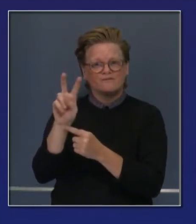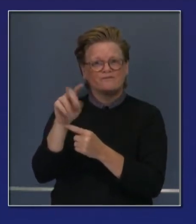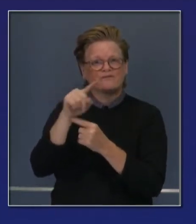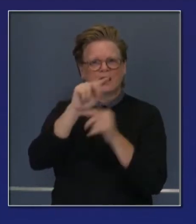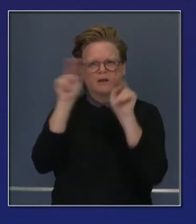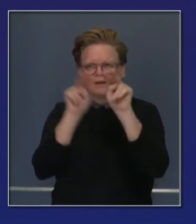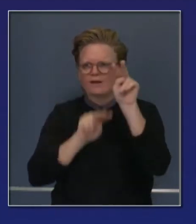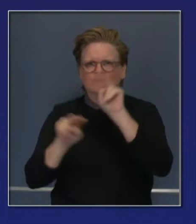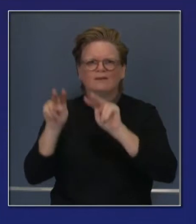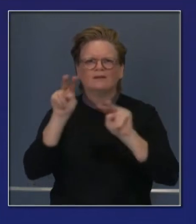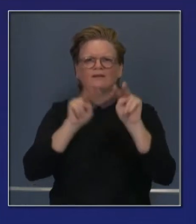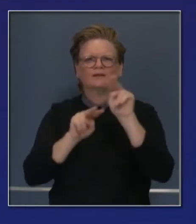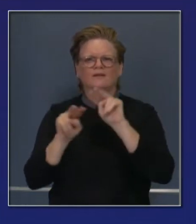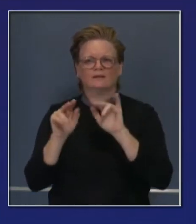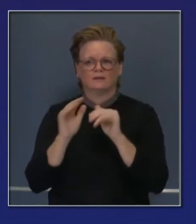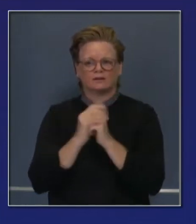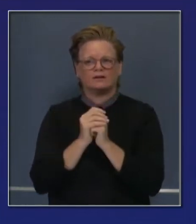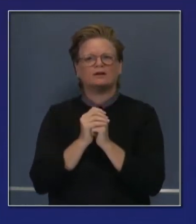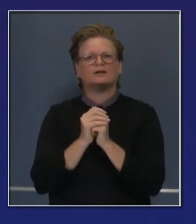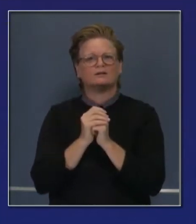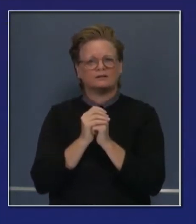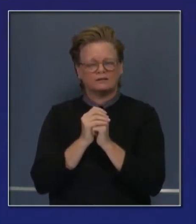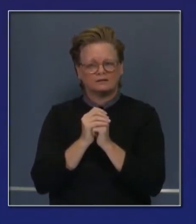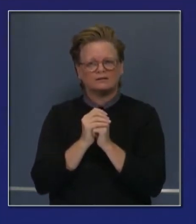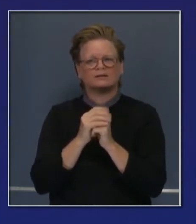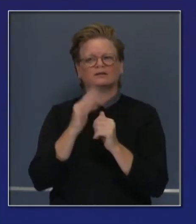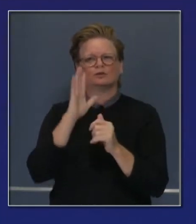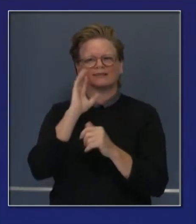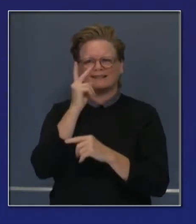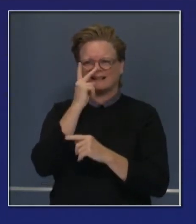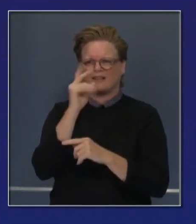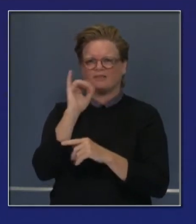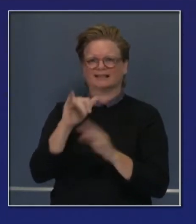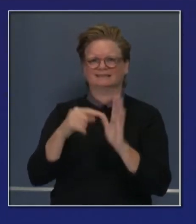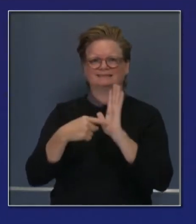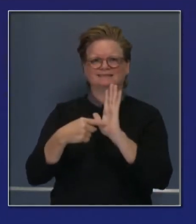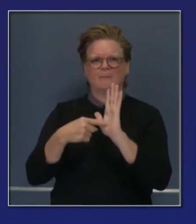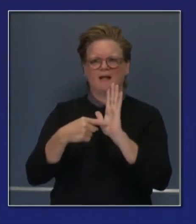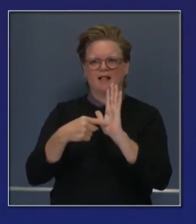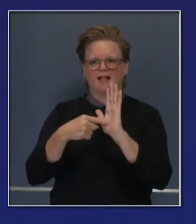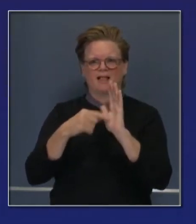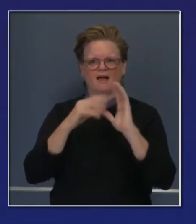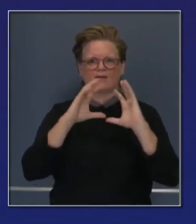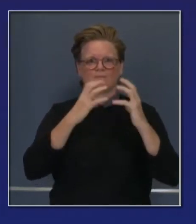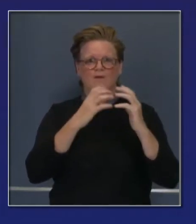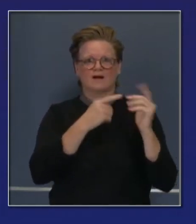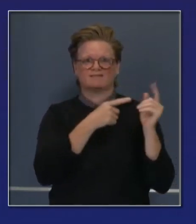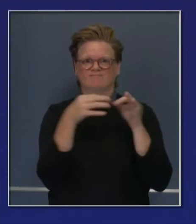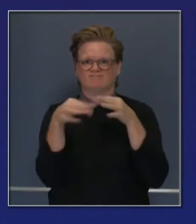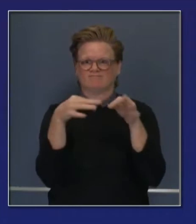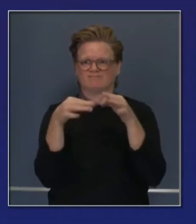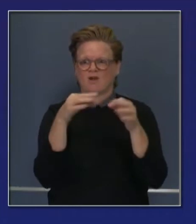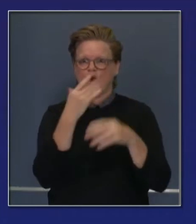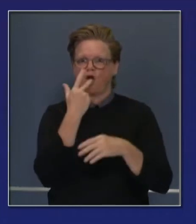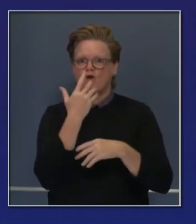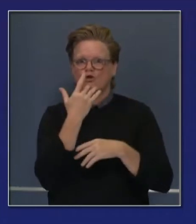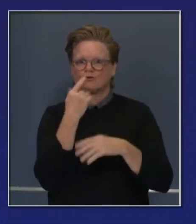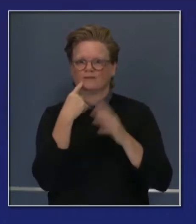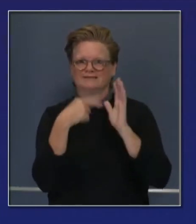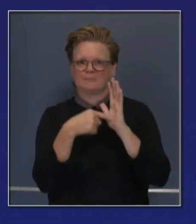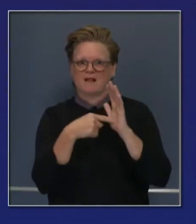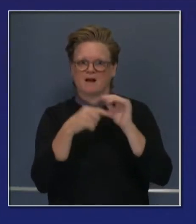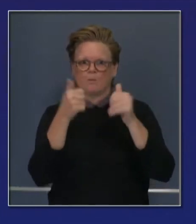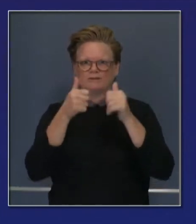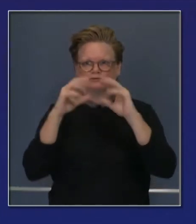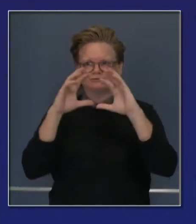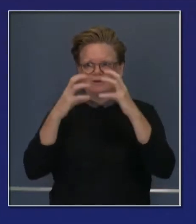covid19.ca.gov website. This example of Fresno is just one of many examples. This example specifically to